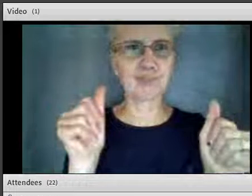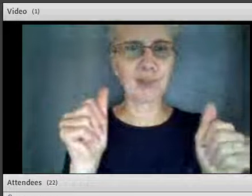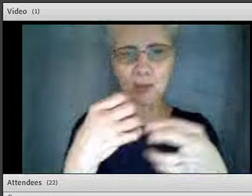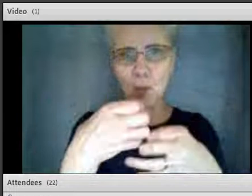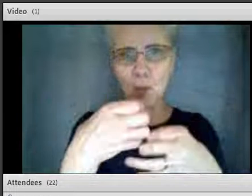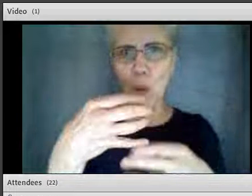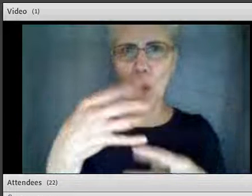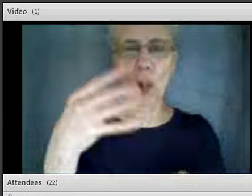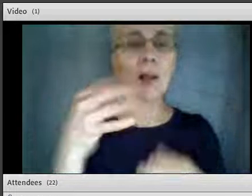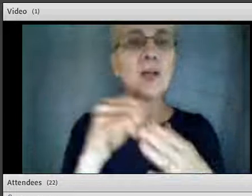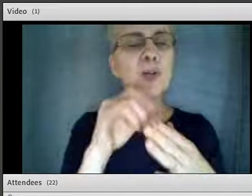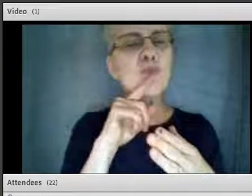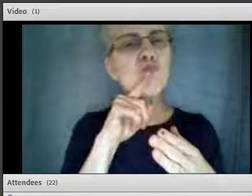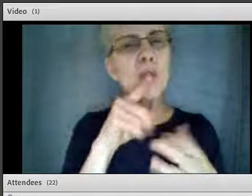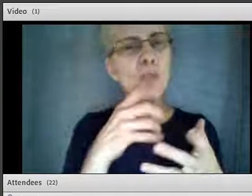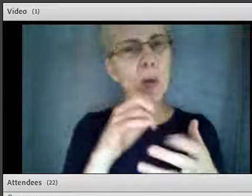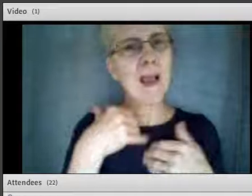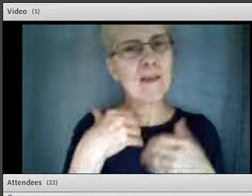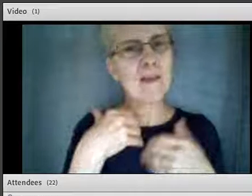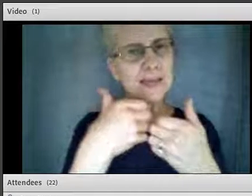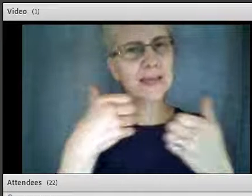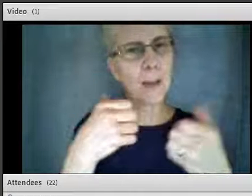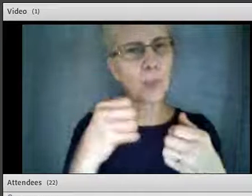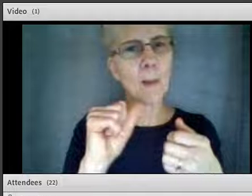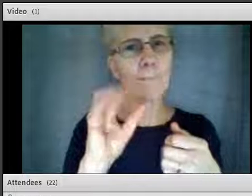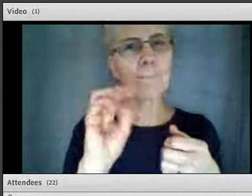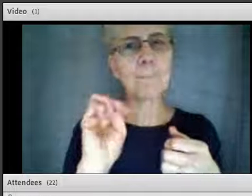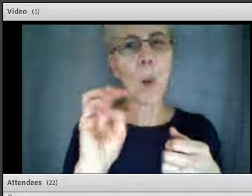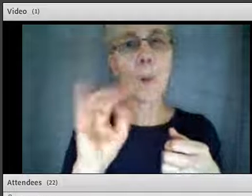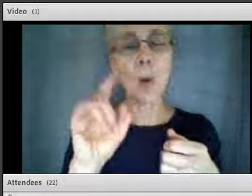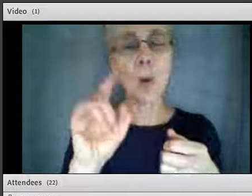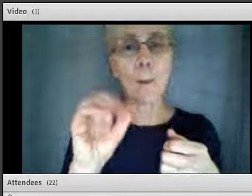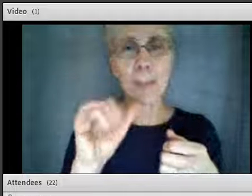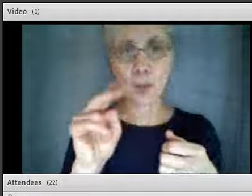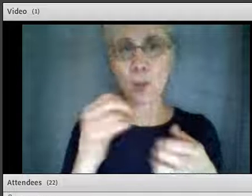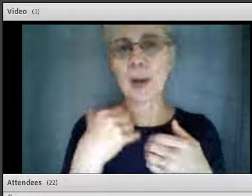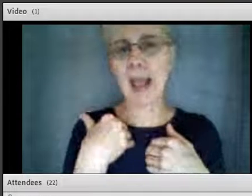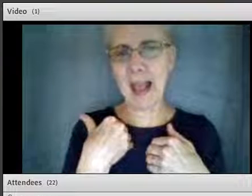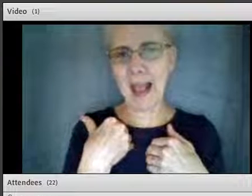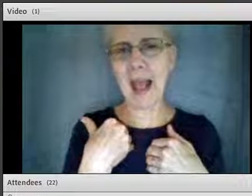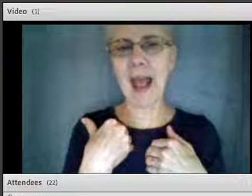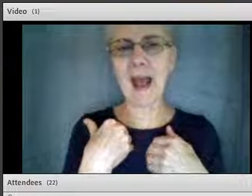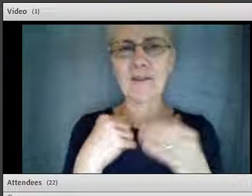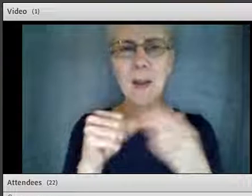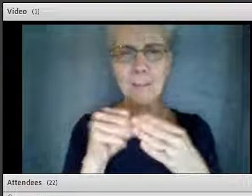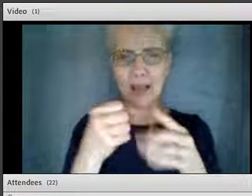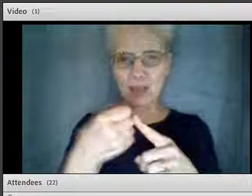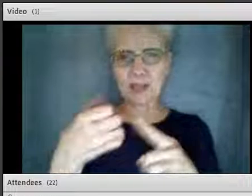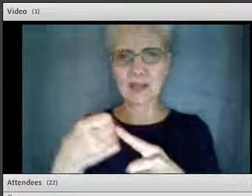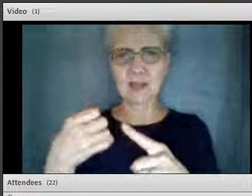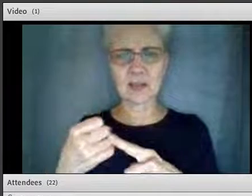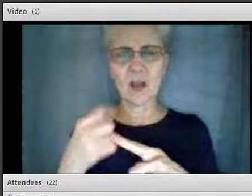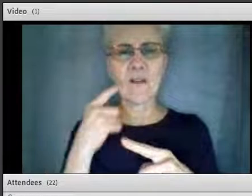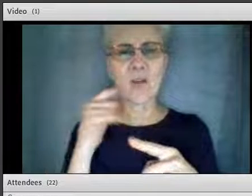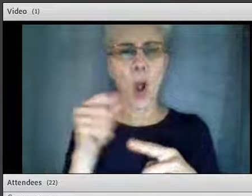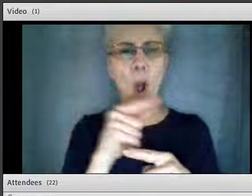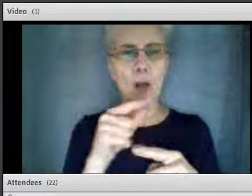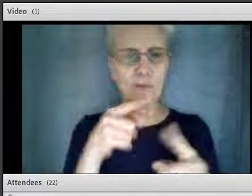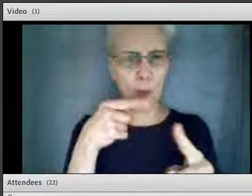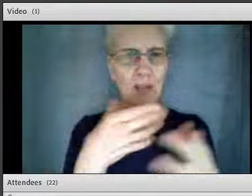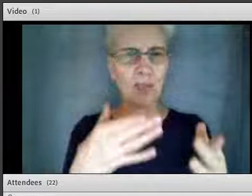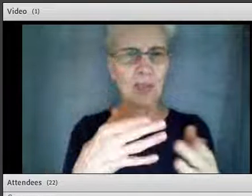separate mobile menu and have landing pages for all of your main stuff. And we'll get into landing pages in a little bit, but you want to have sort